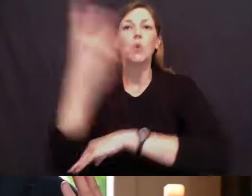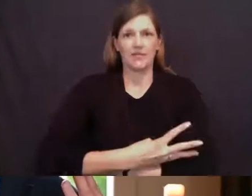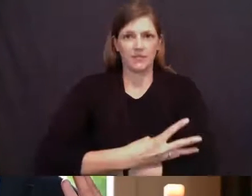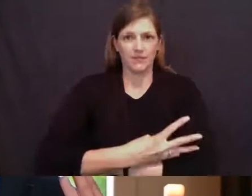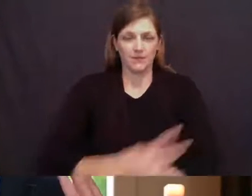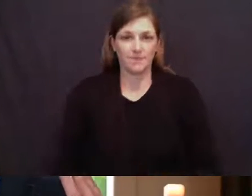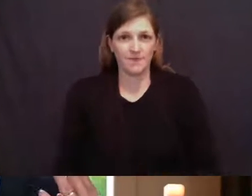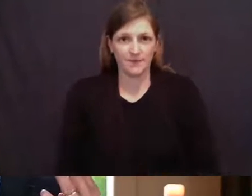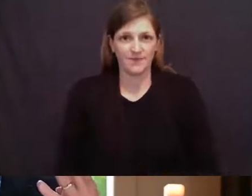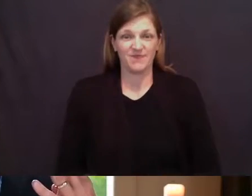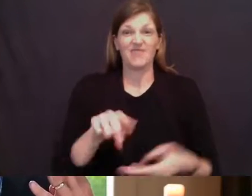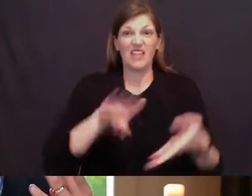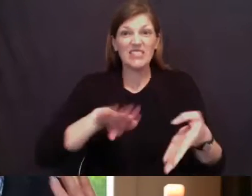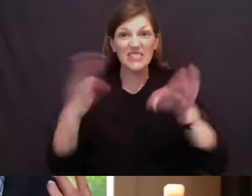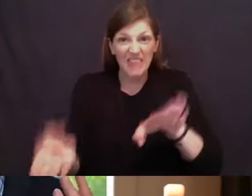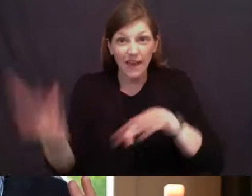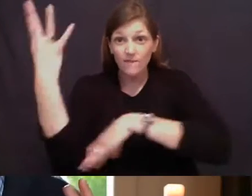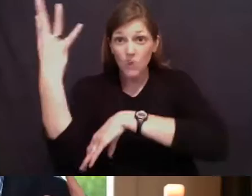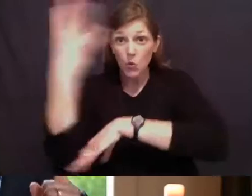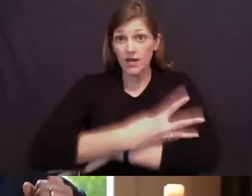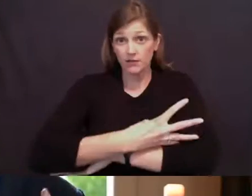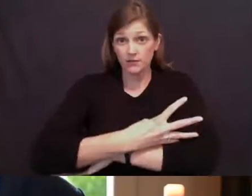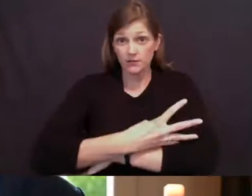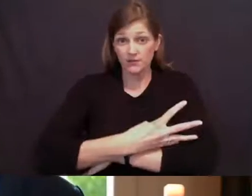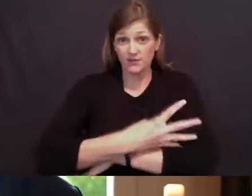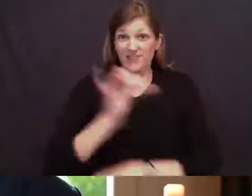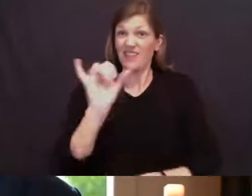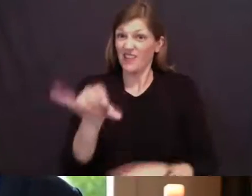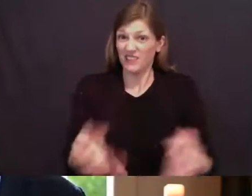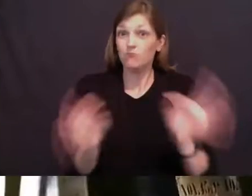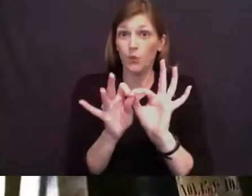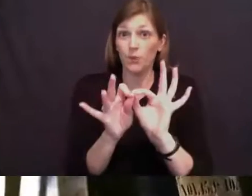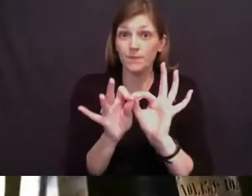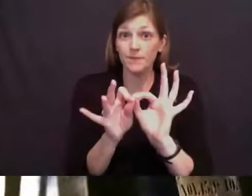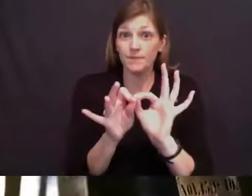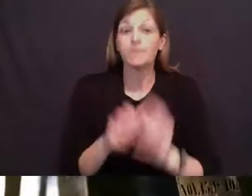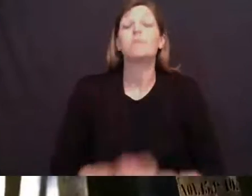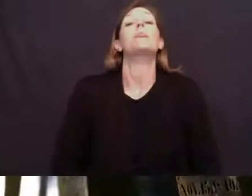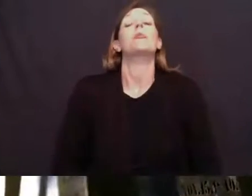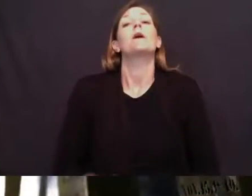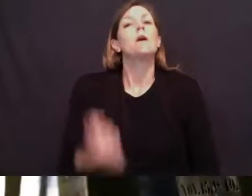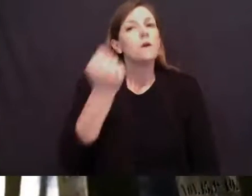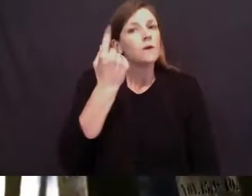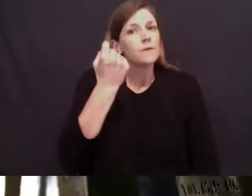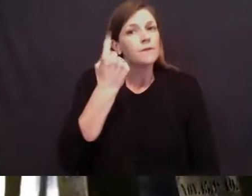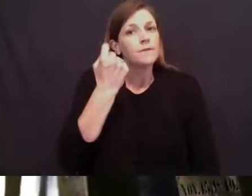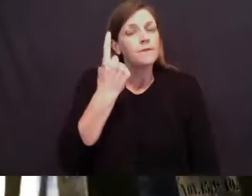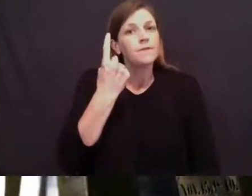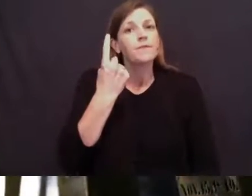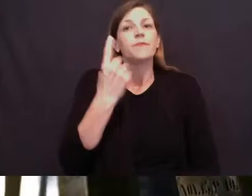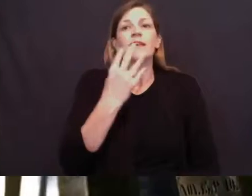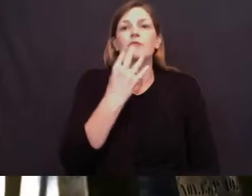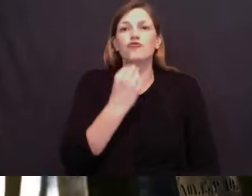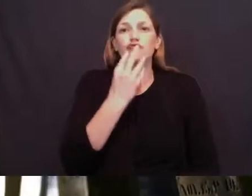4 days. He's been dead for 4 days. That is significant. You see, in